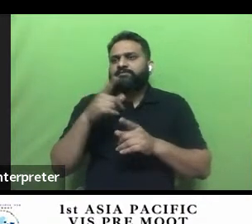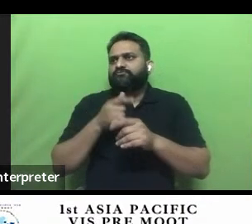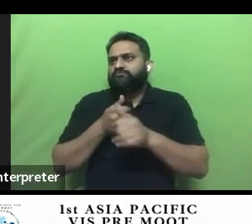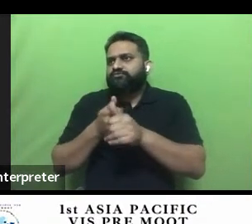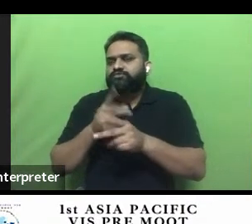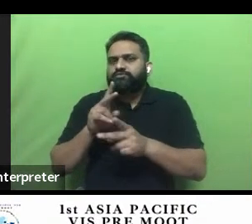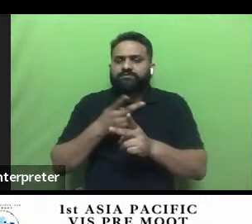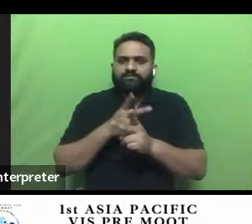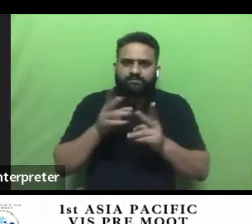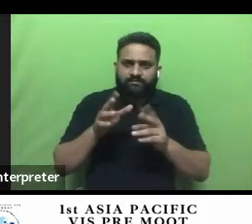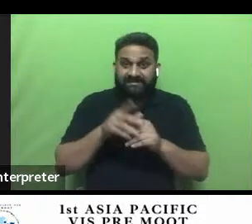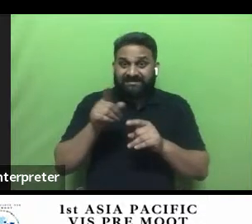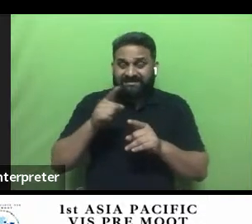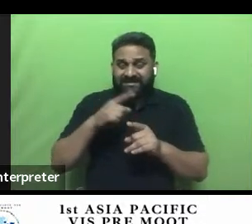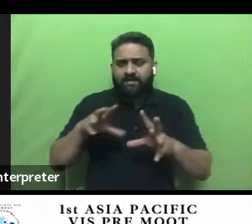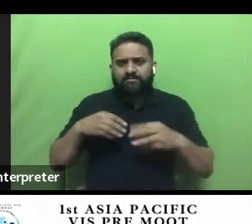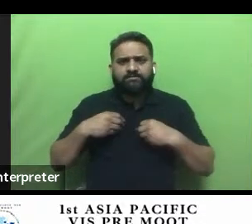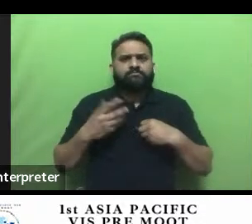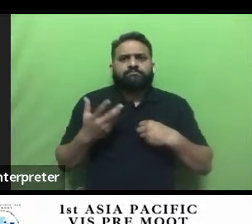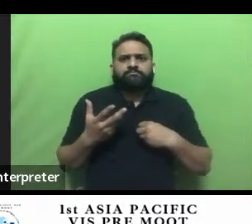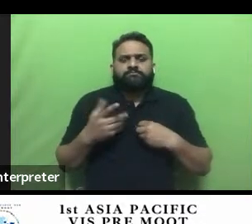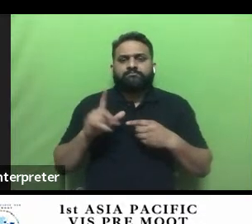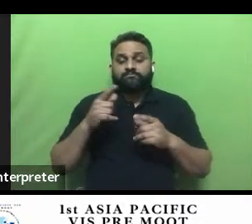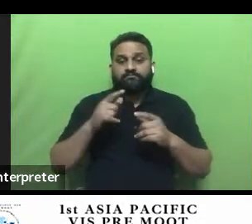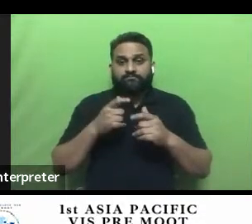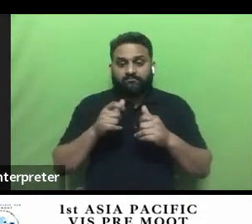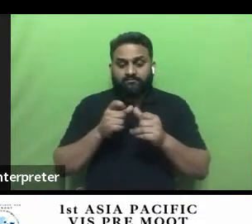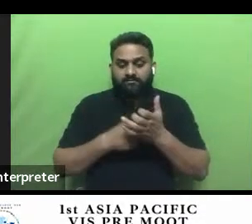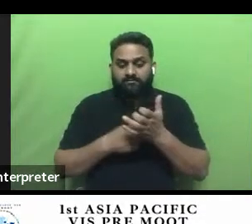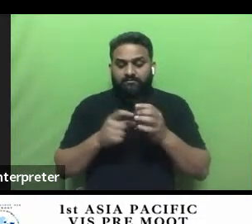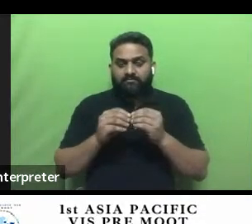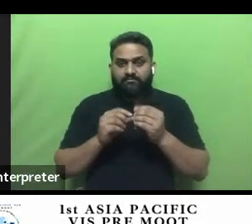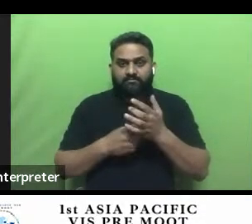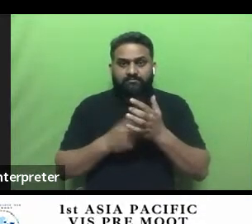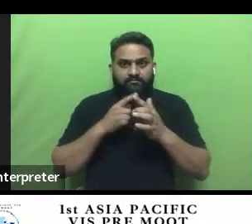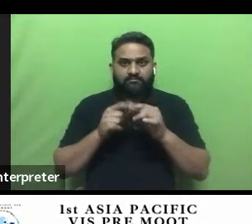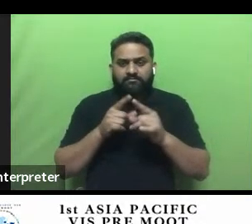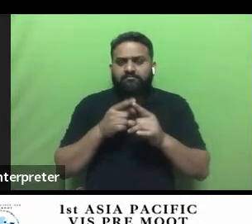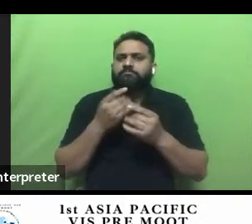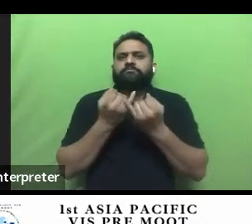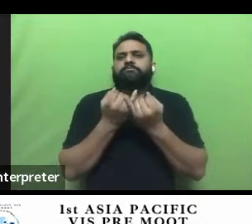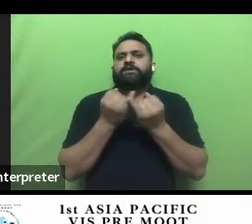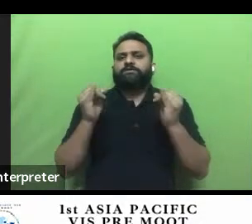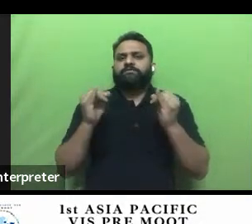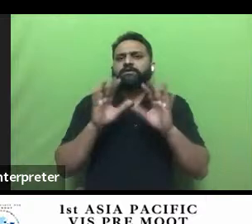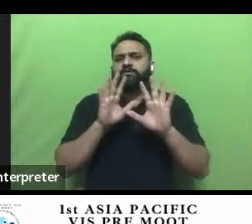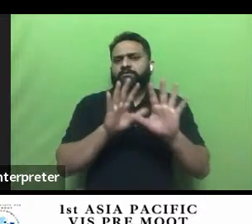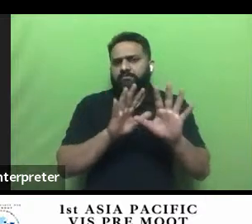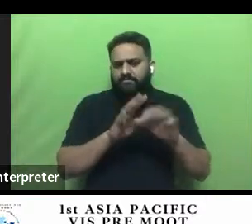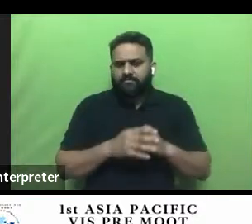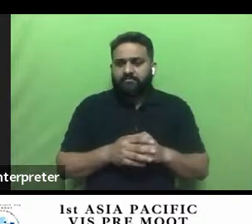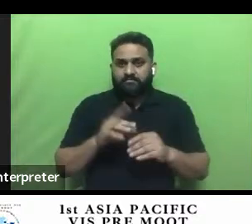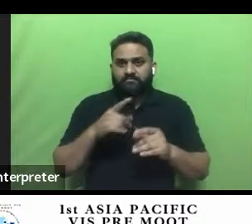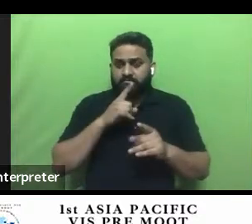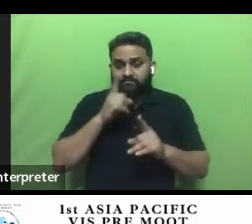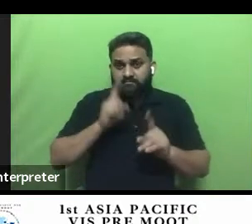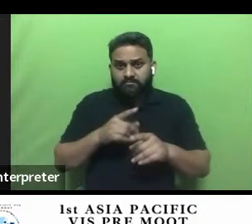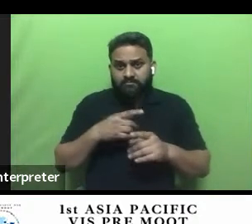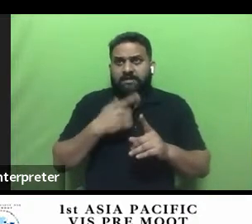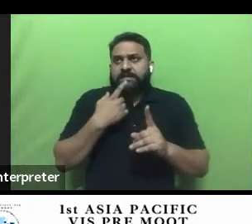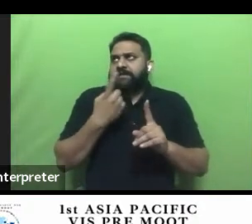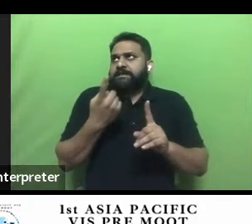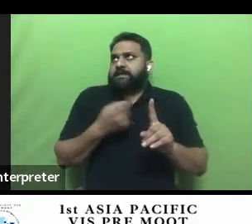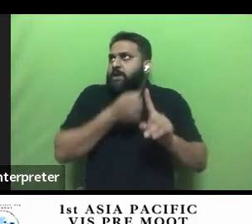they should consider the arbitration agreement to be an entirely independent contract, but we're not necessarily advocating that